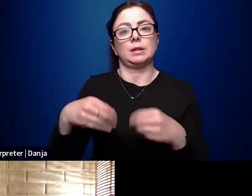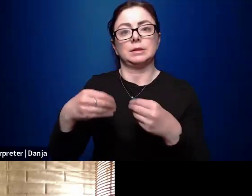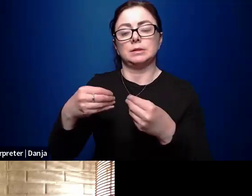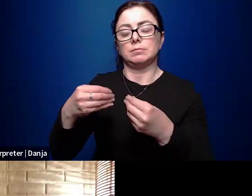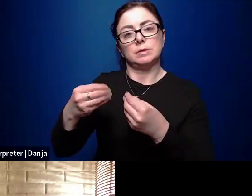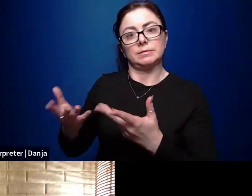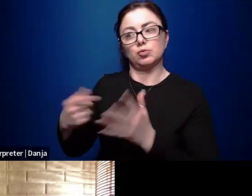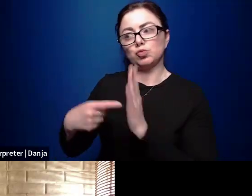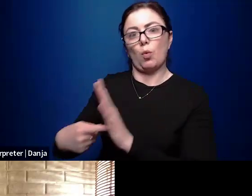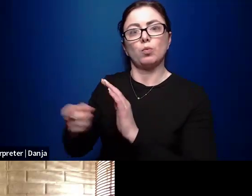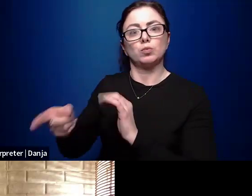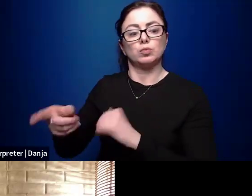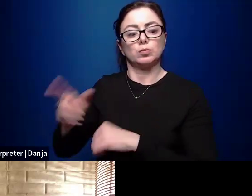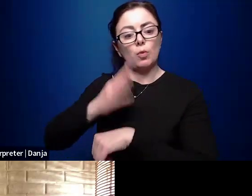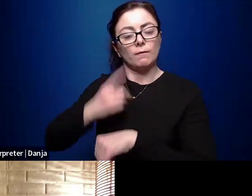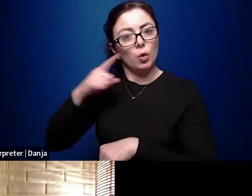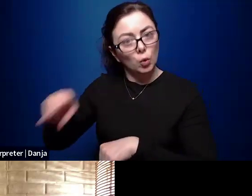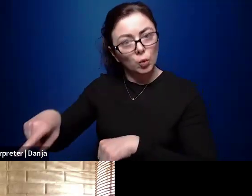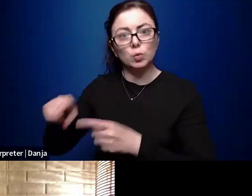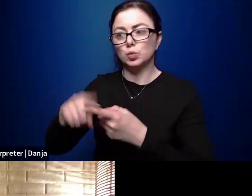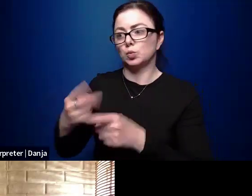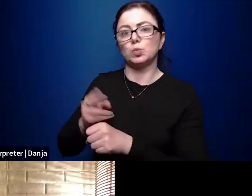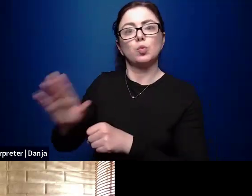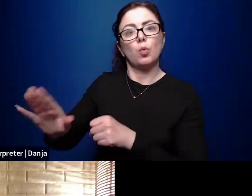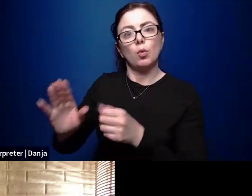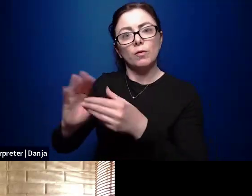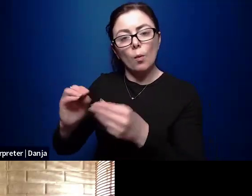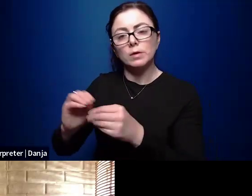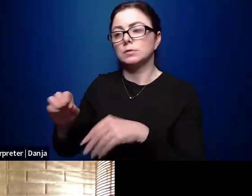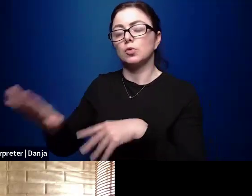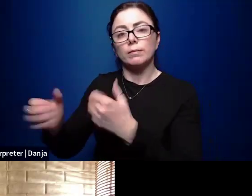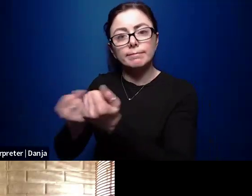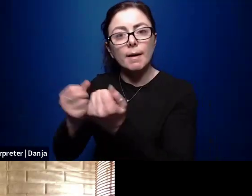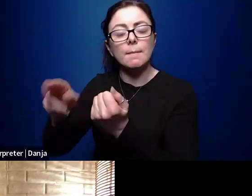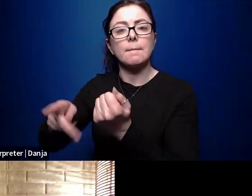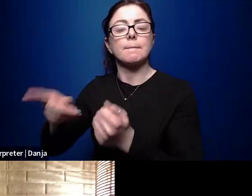seen, be heard, and to fill the silence.